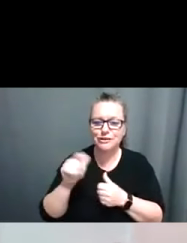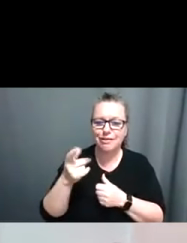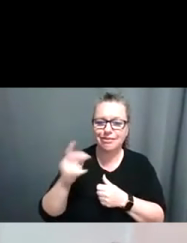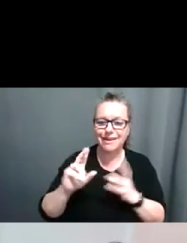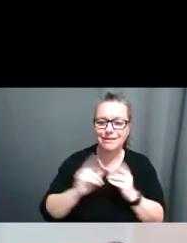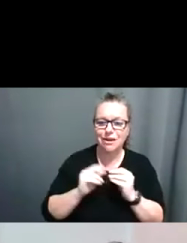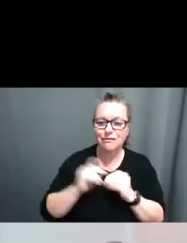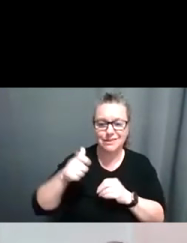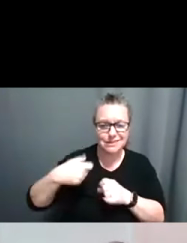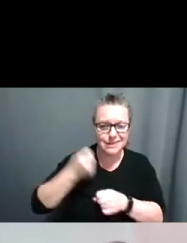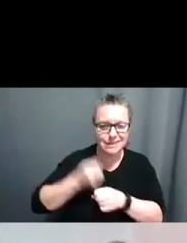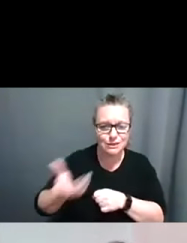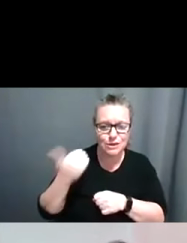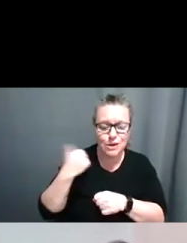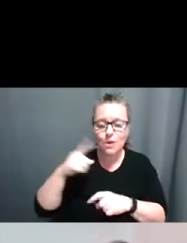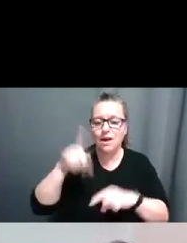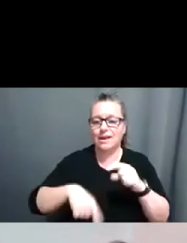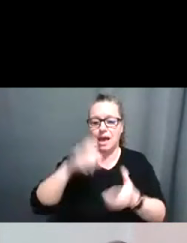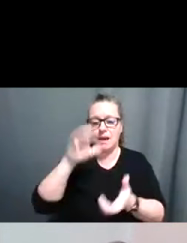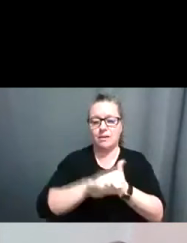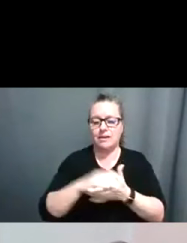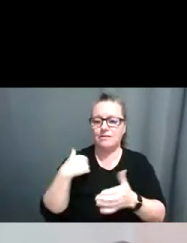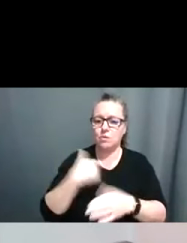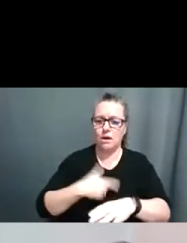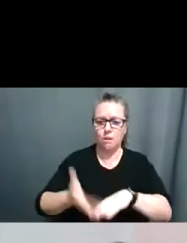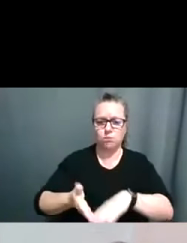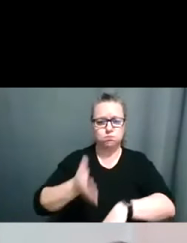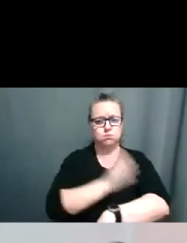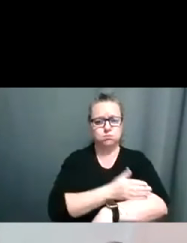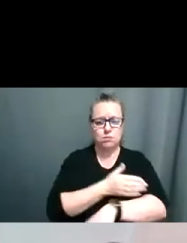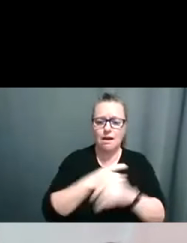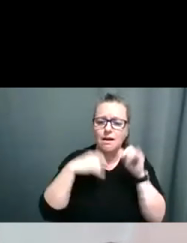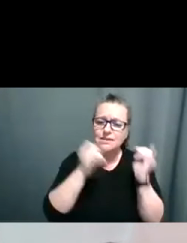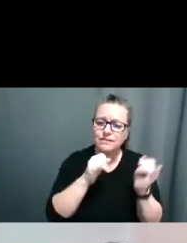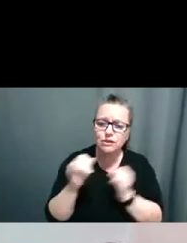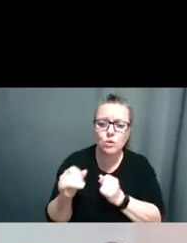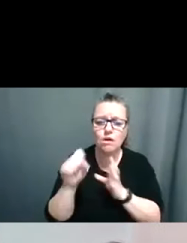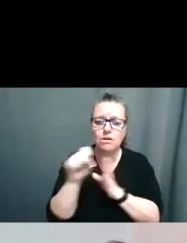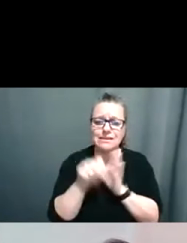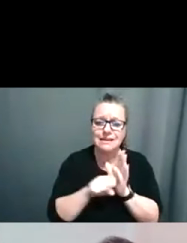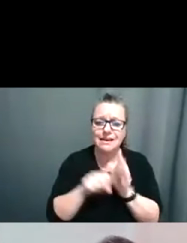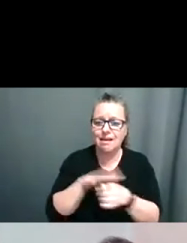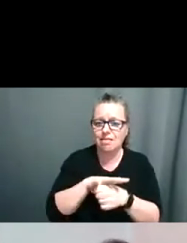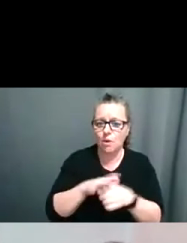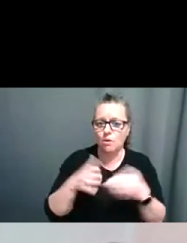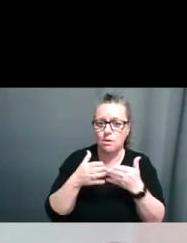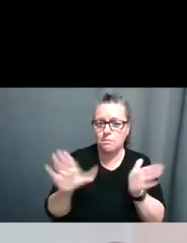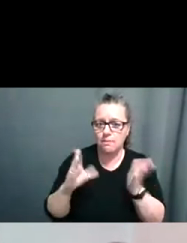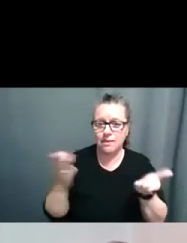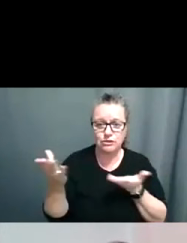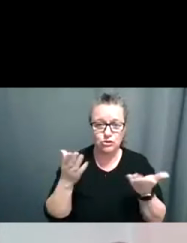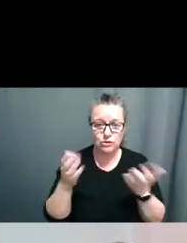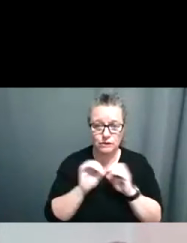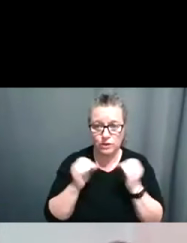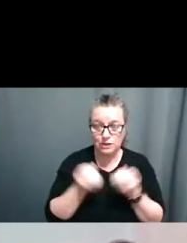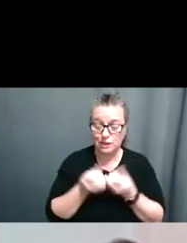I cannot believe how far all of us have come as individuals and state and local public service organizations. And